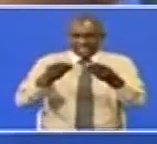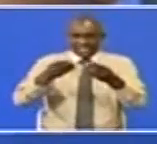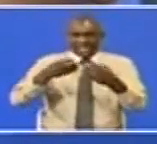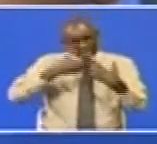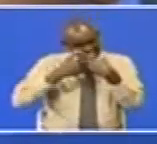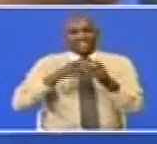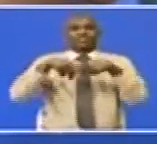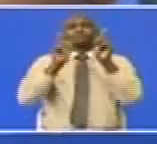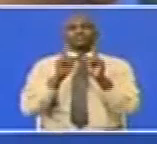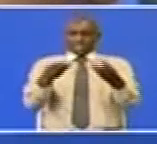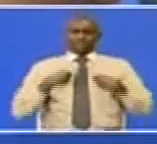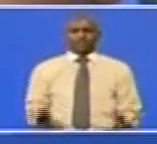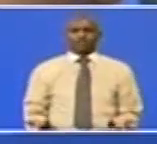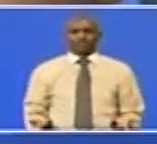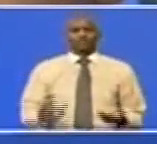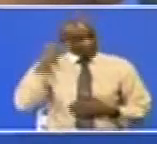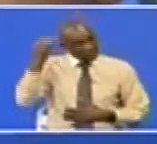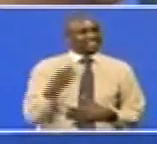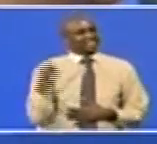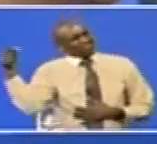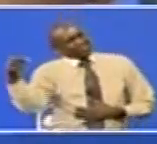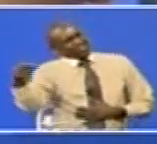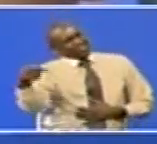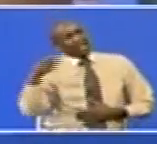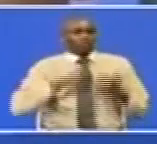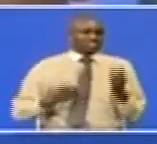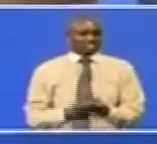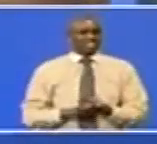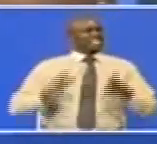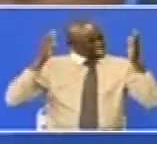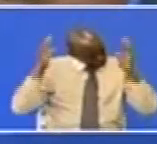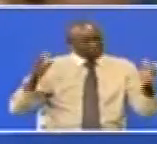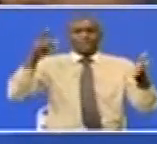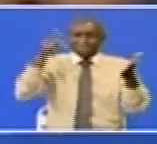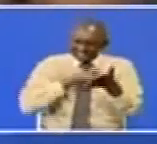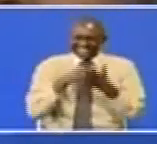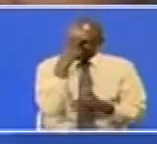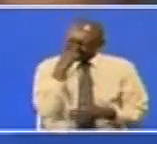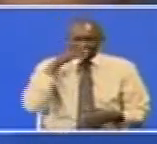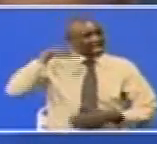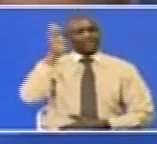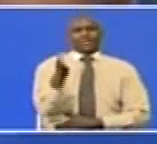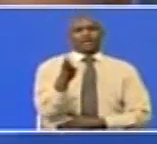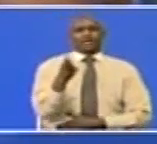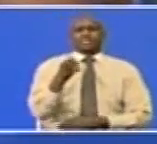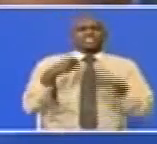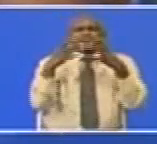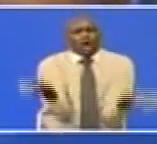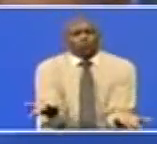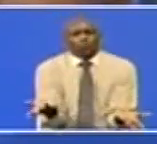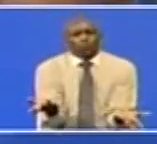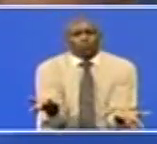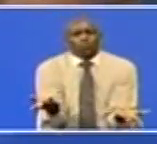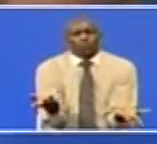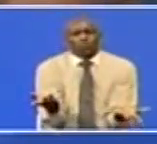these BVR kits. So you can imagine that in itself is hugely suspect. How do you do that?